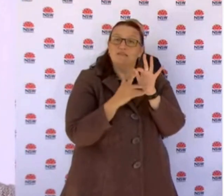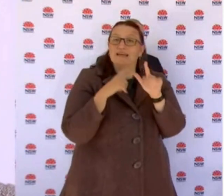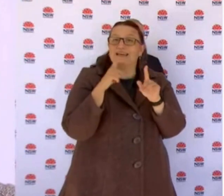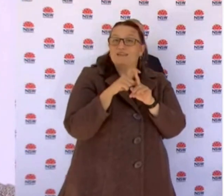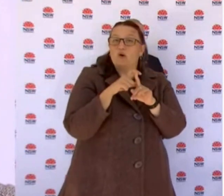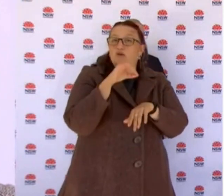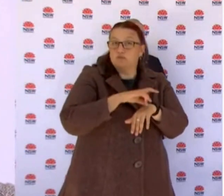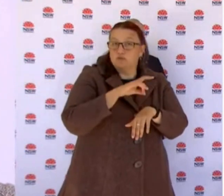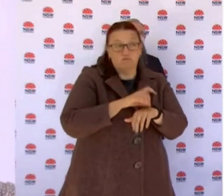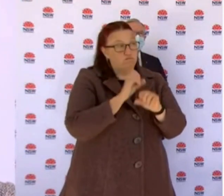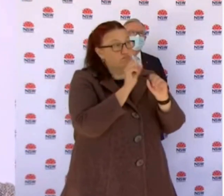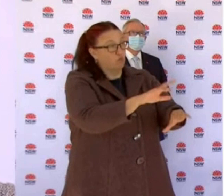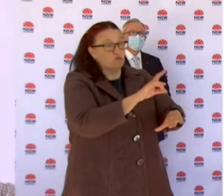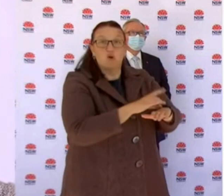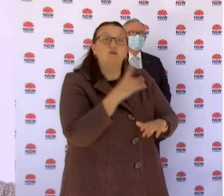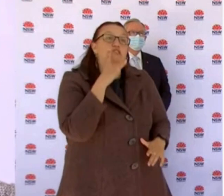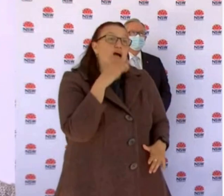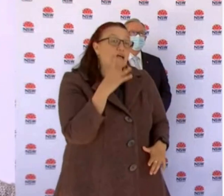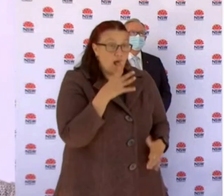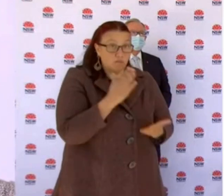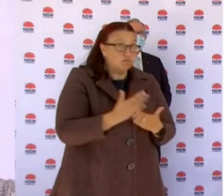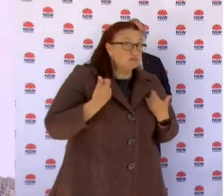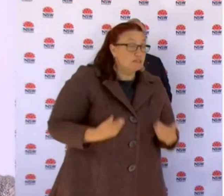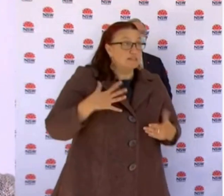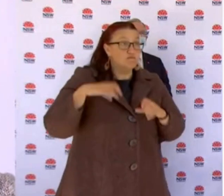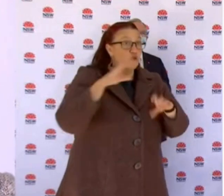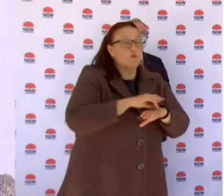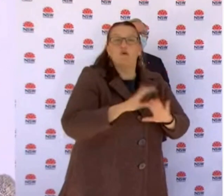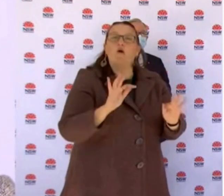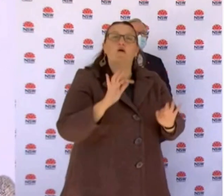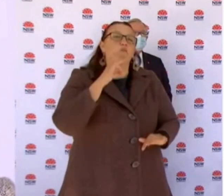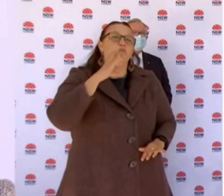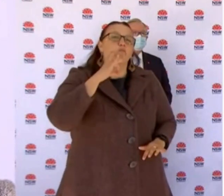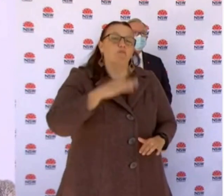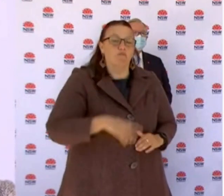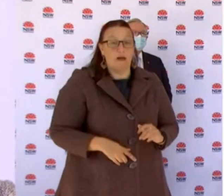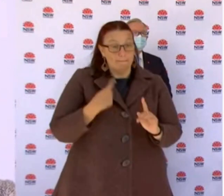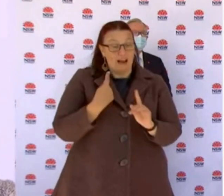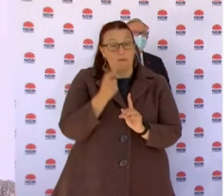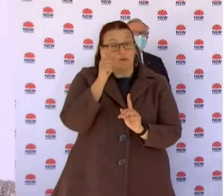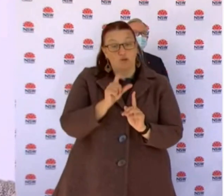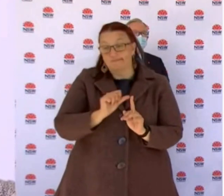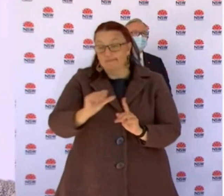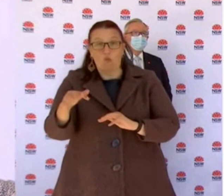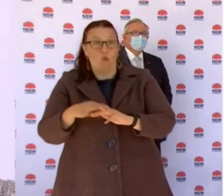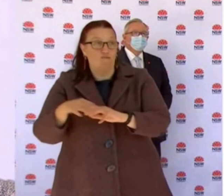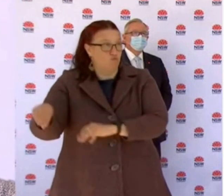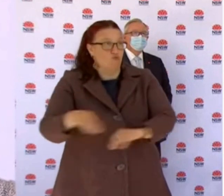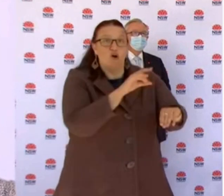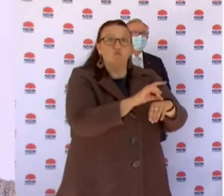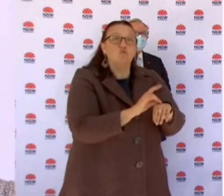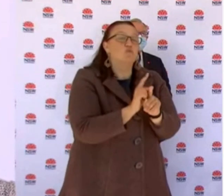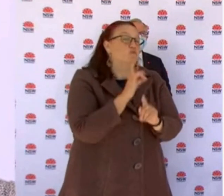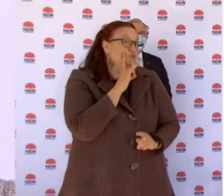wife of one of the cases has also been transferred. There were 2 new cases associated with the birthday party